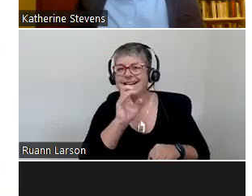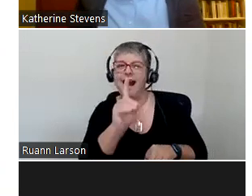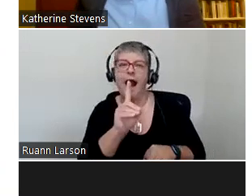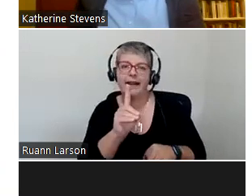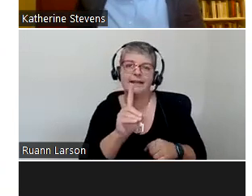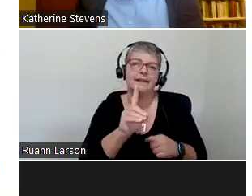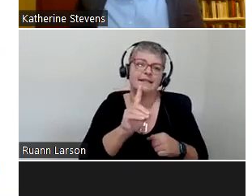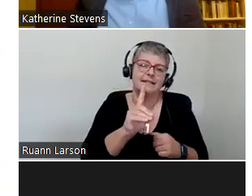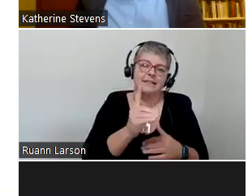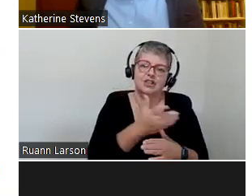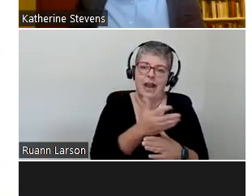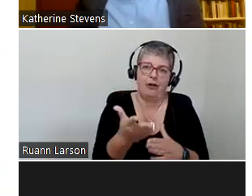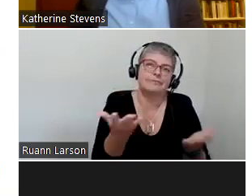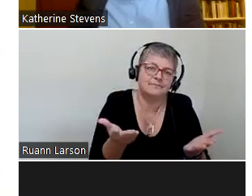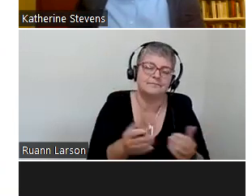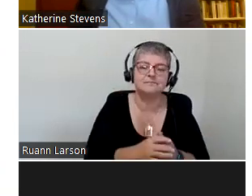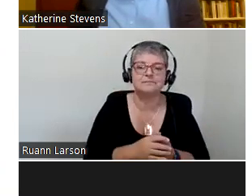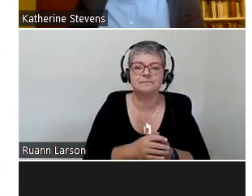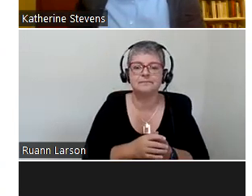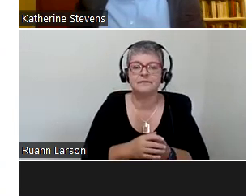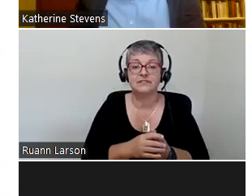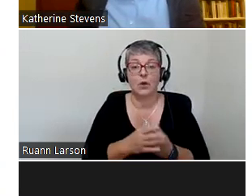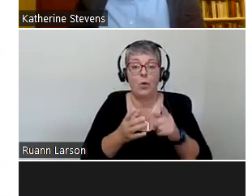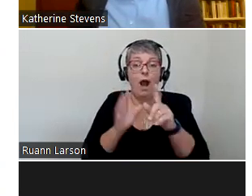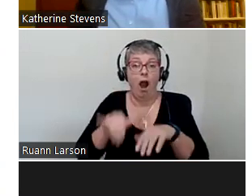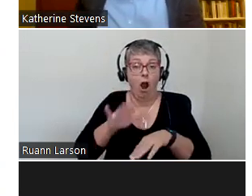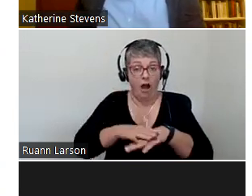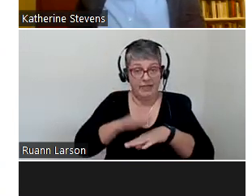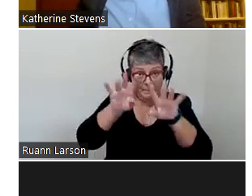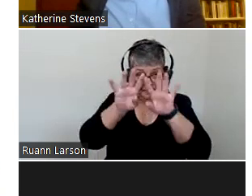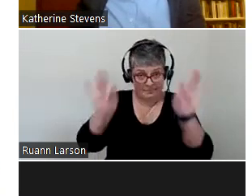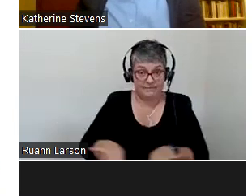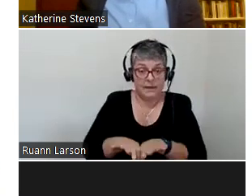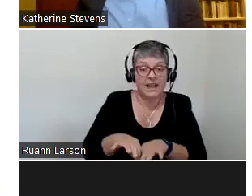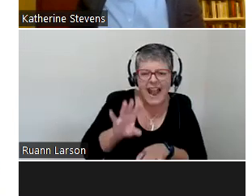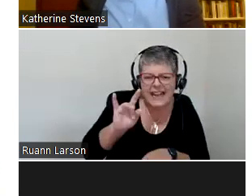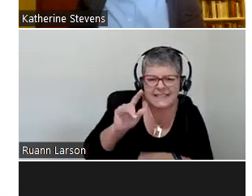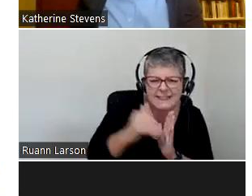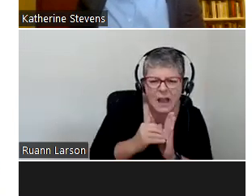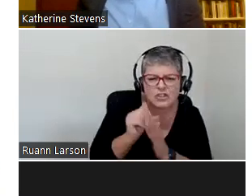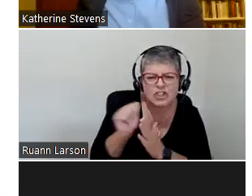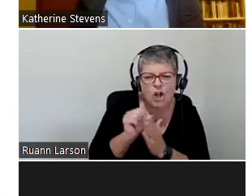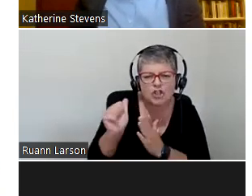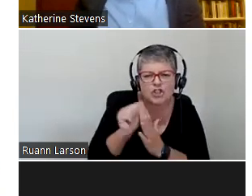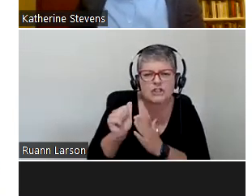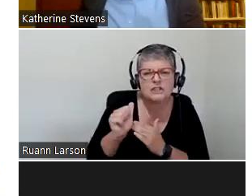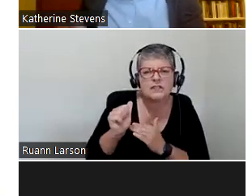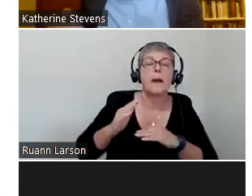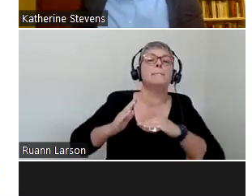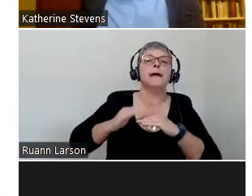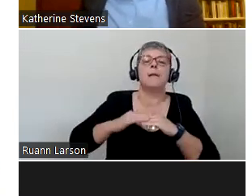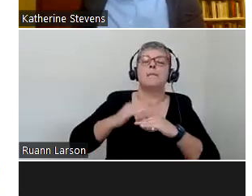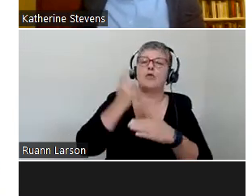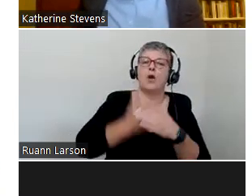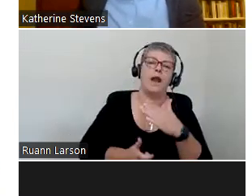in-kind share, right? So here it's $18,000 in the in-kind column. That again, those are the minimum requirements. You could have a